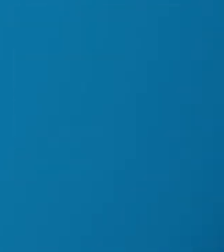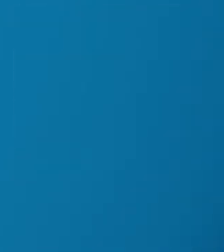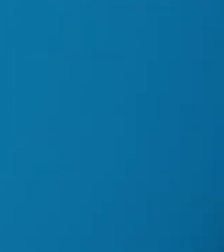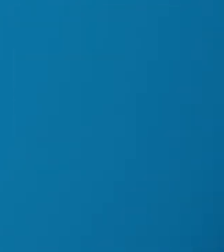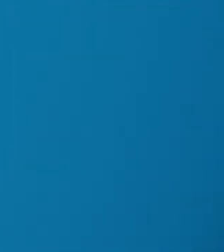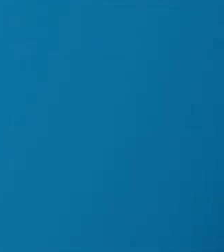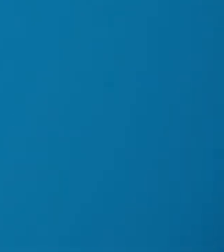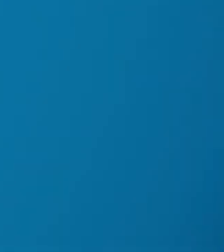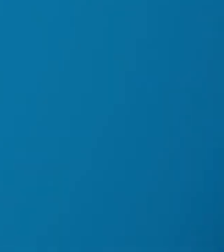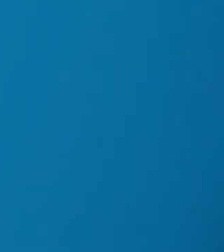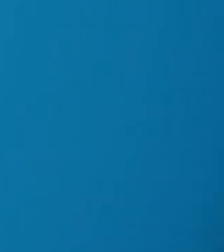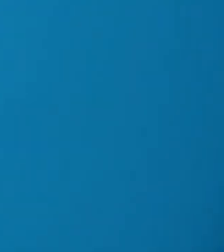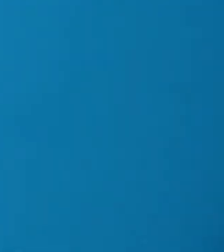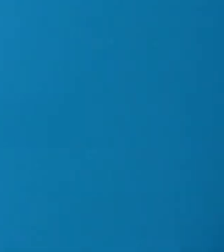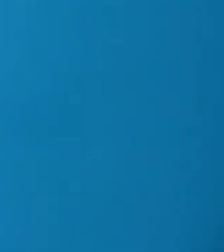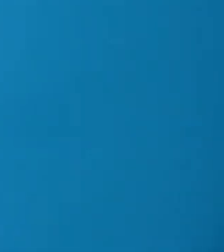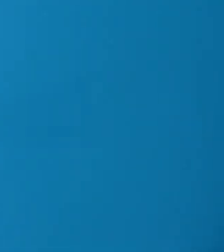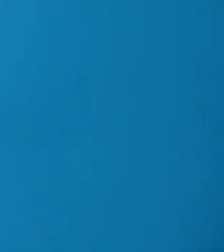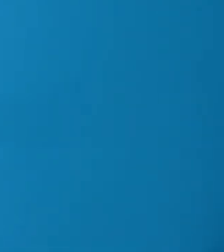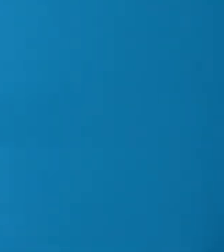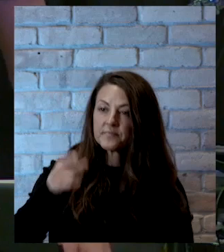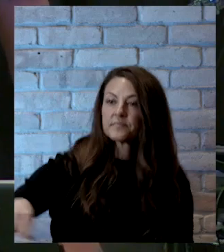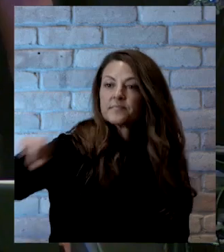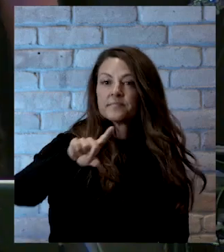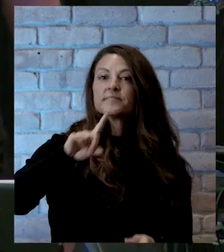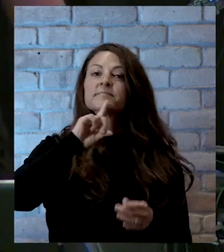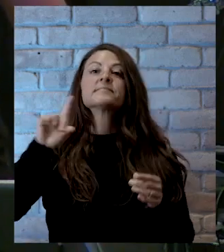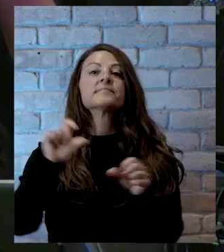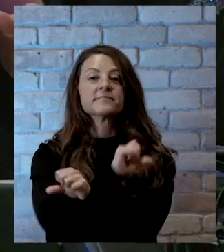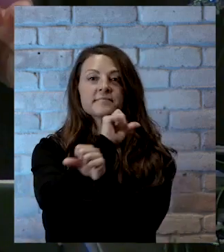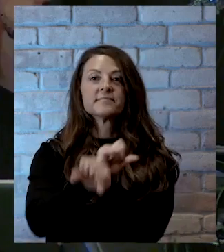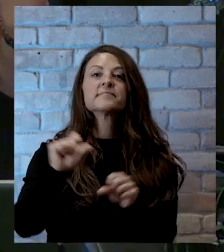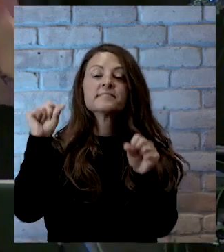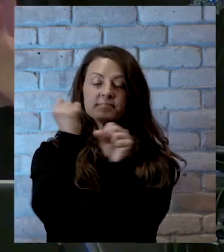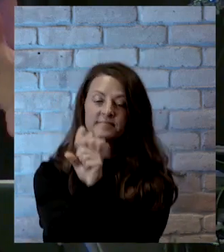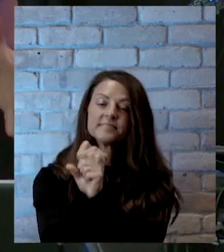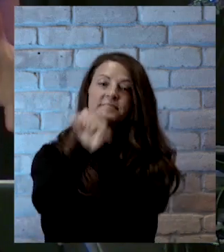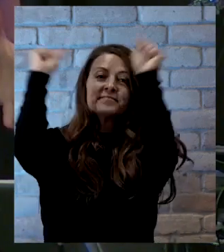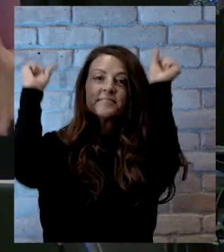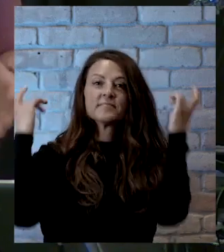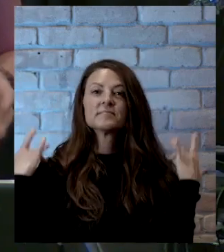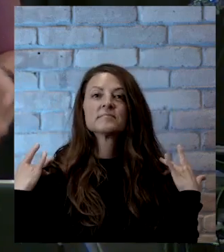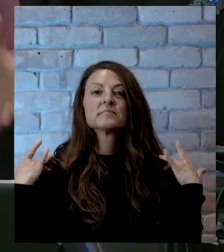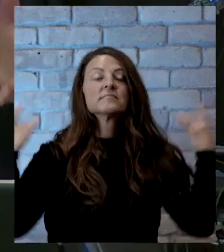the sun sets free, oh, is free